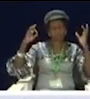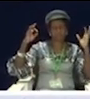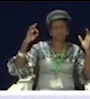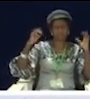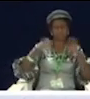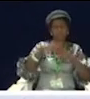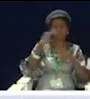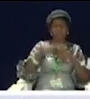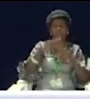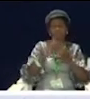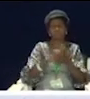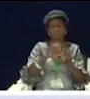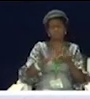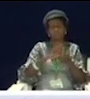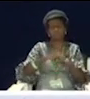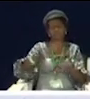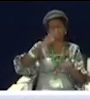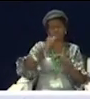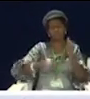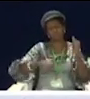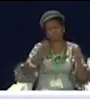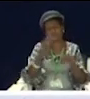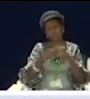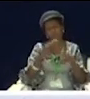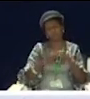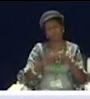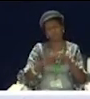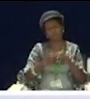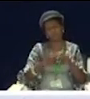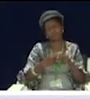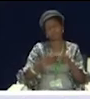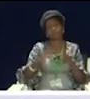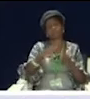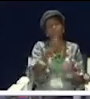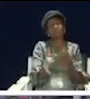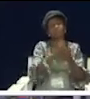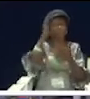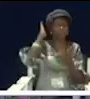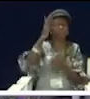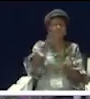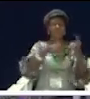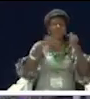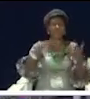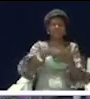in the name that's above every other name, your help will come tonight.